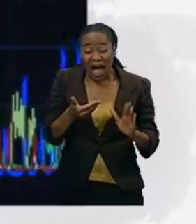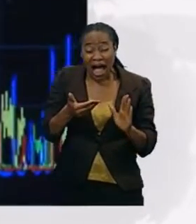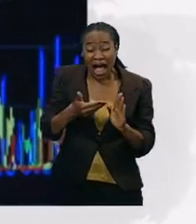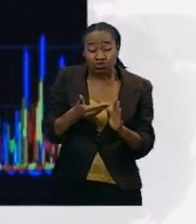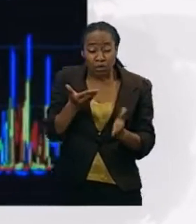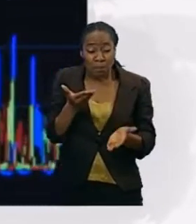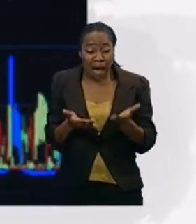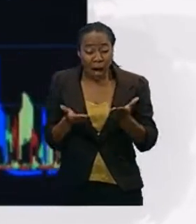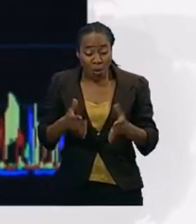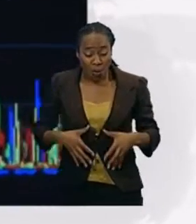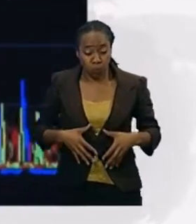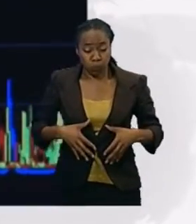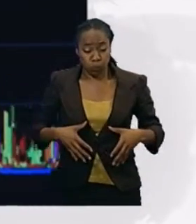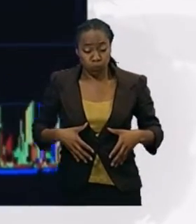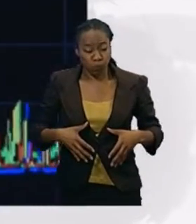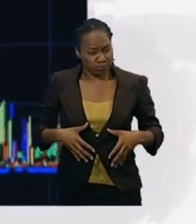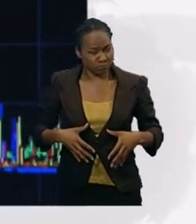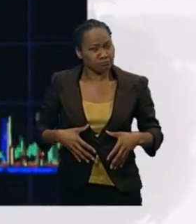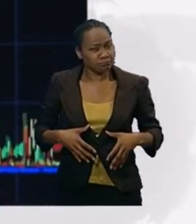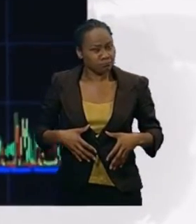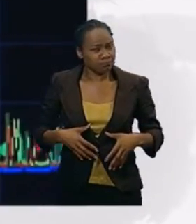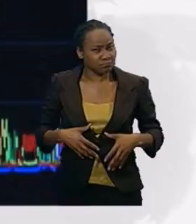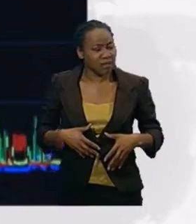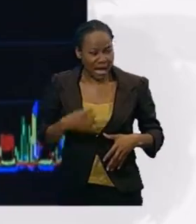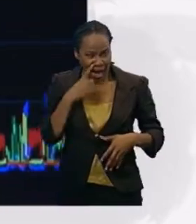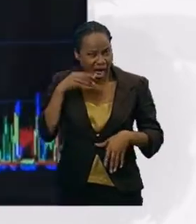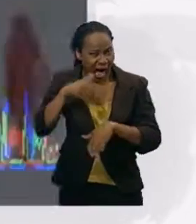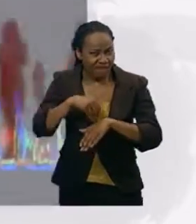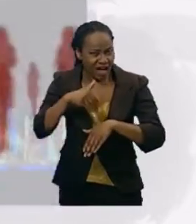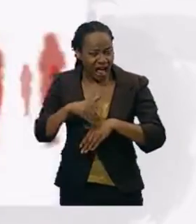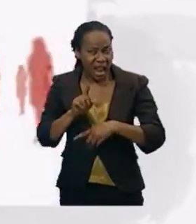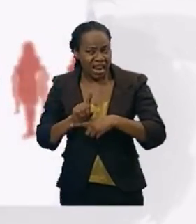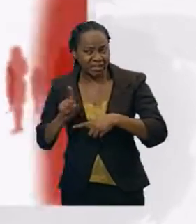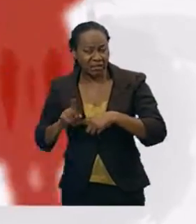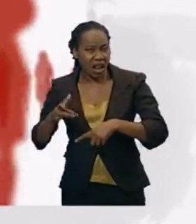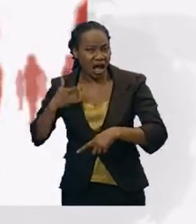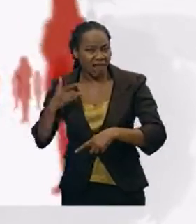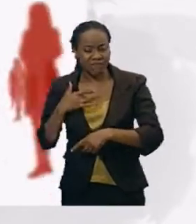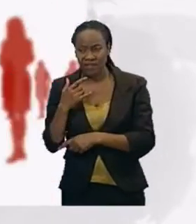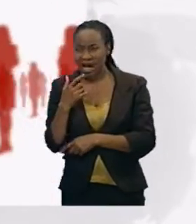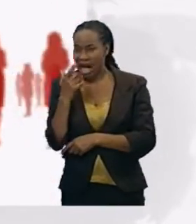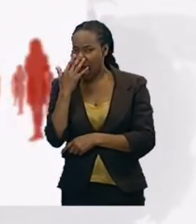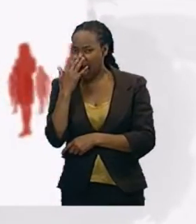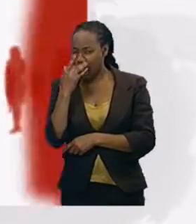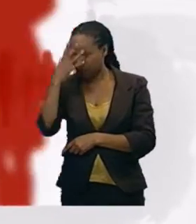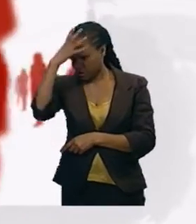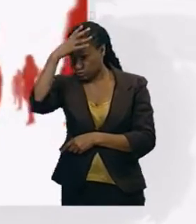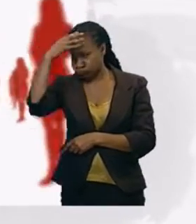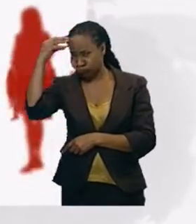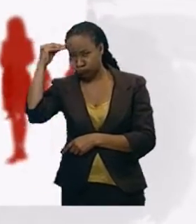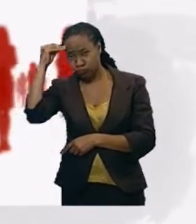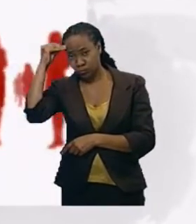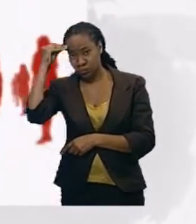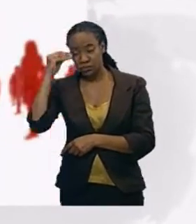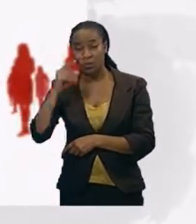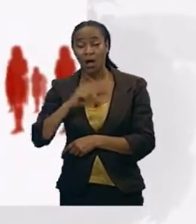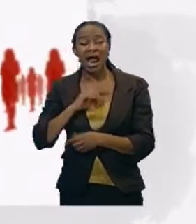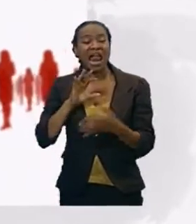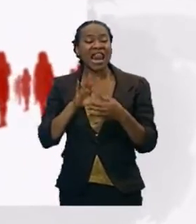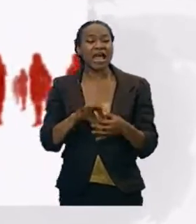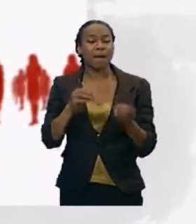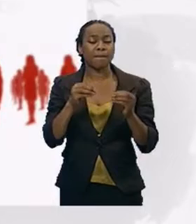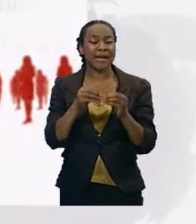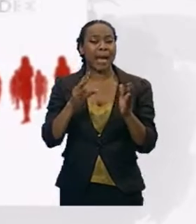make a difference, affecting our dementia risk later on. The findings are based on our body mass